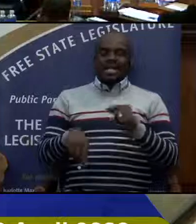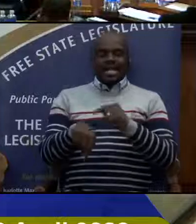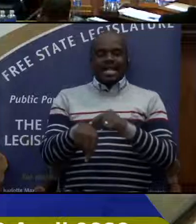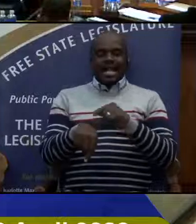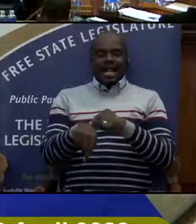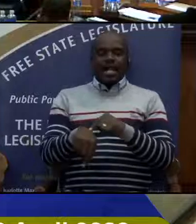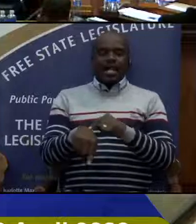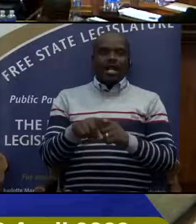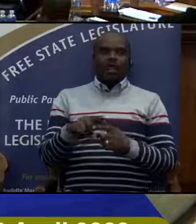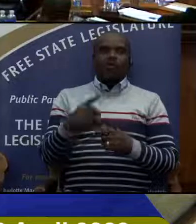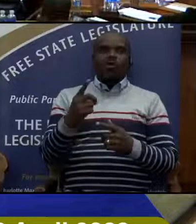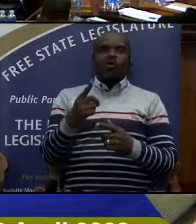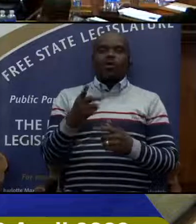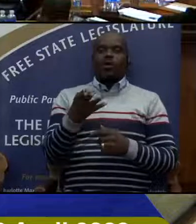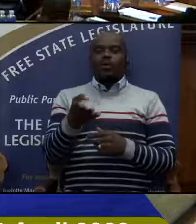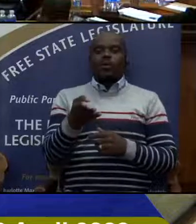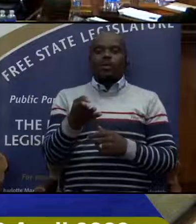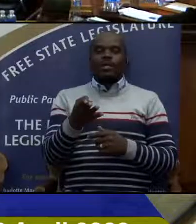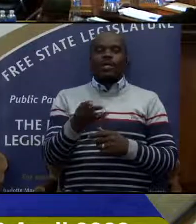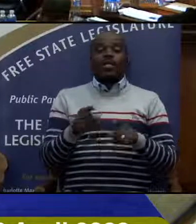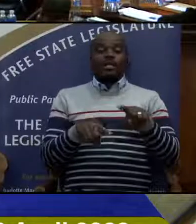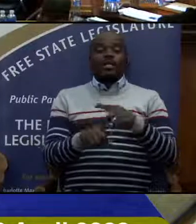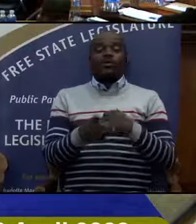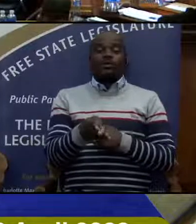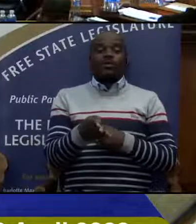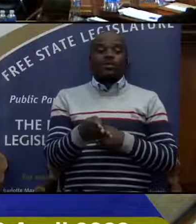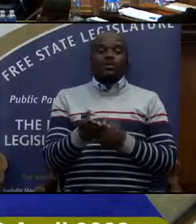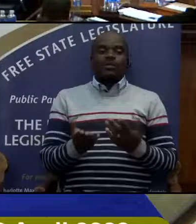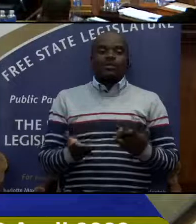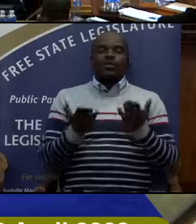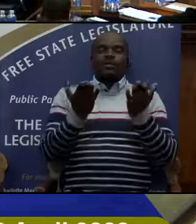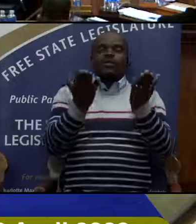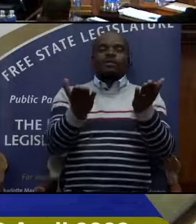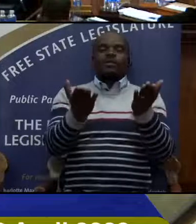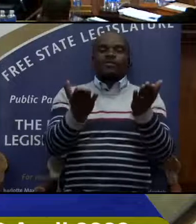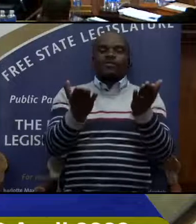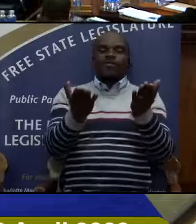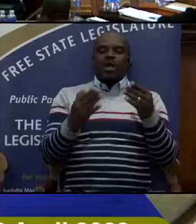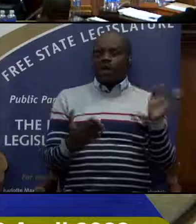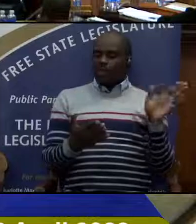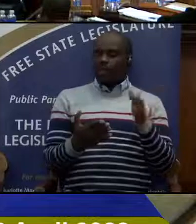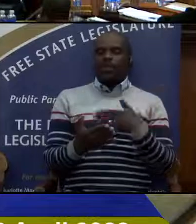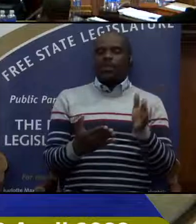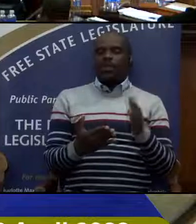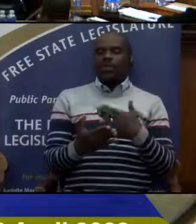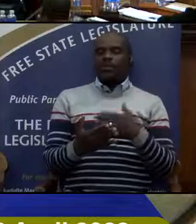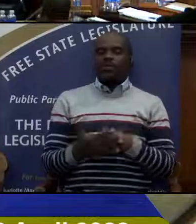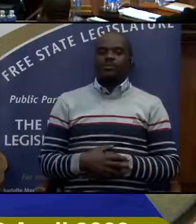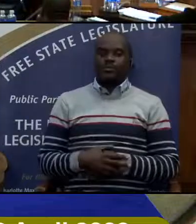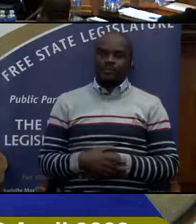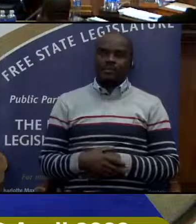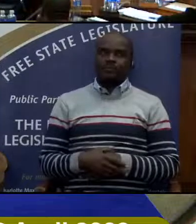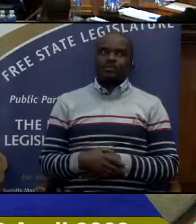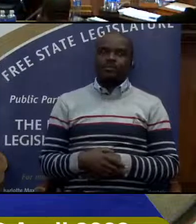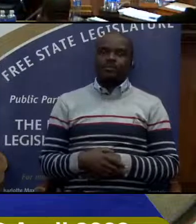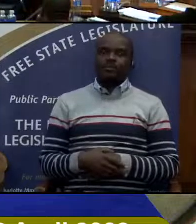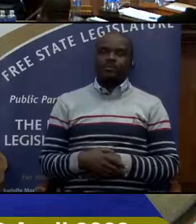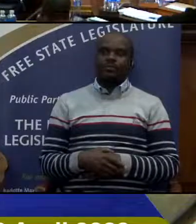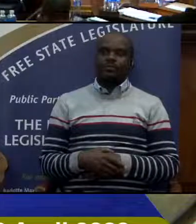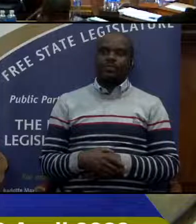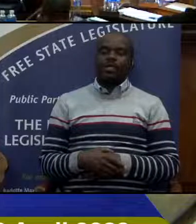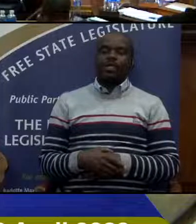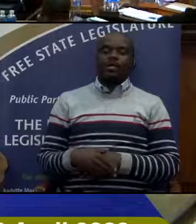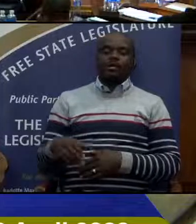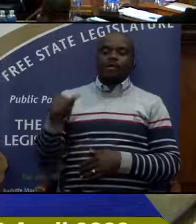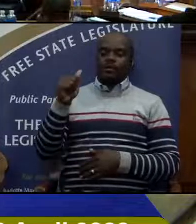worse, service delivery outcomes for the people that they claim to be liberating. The